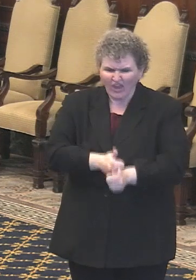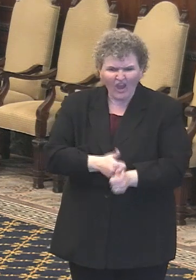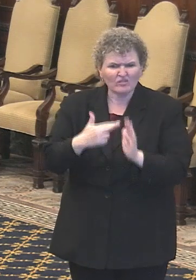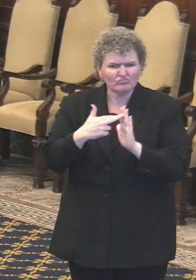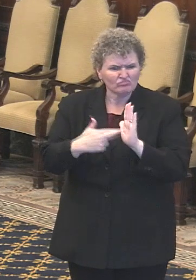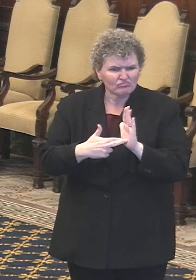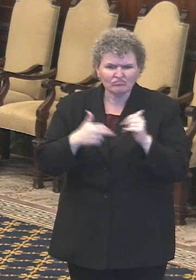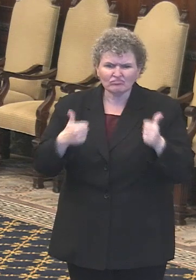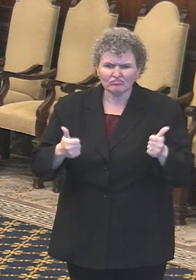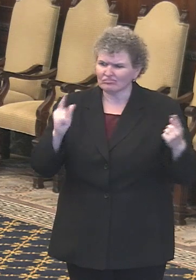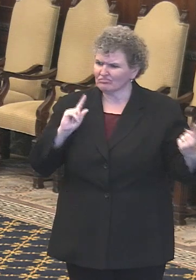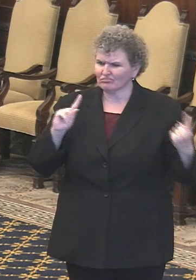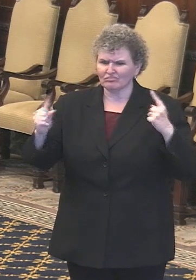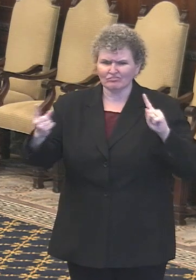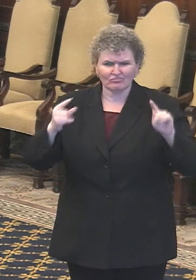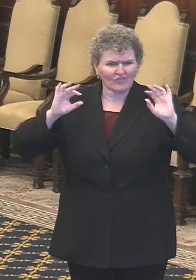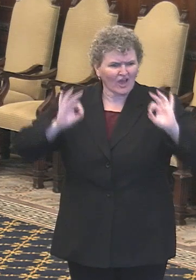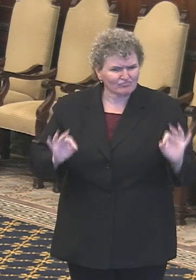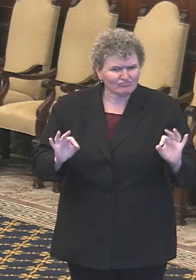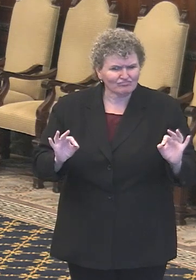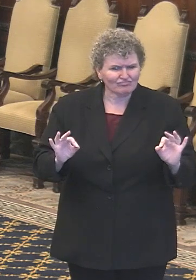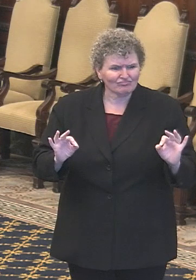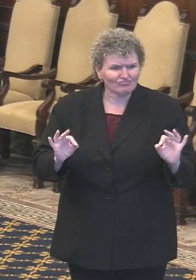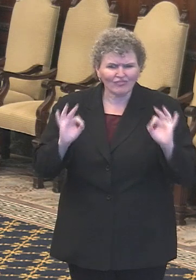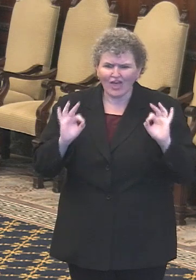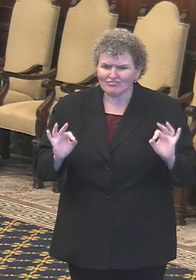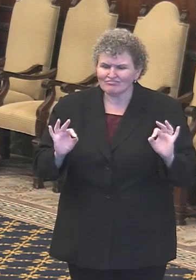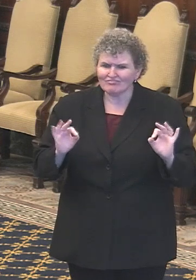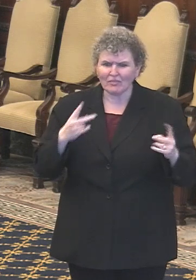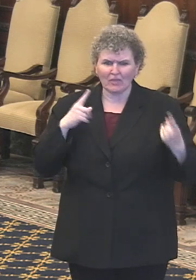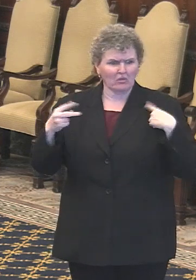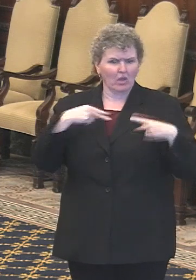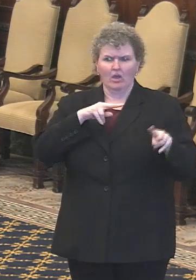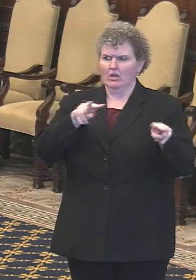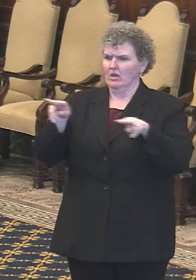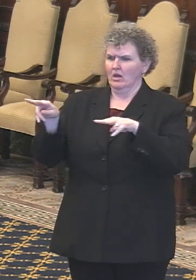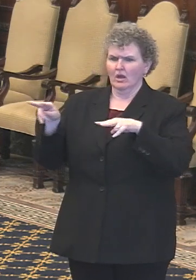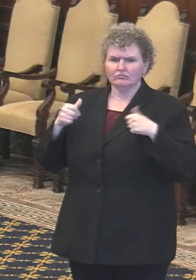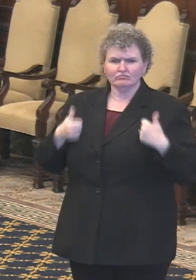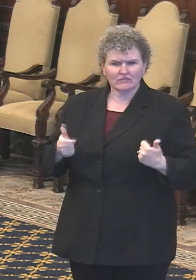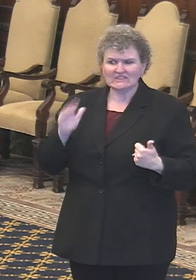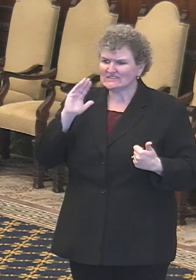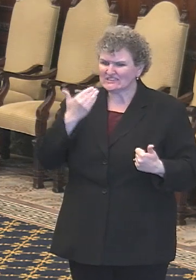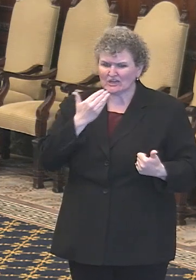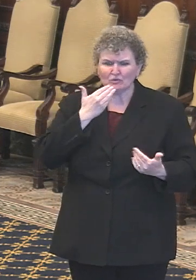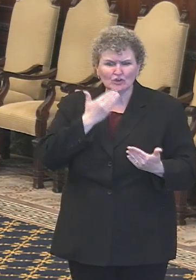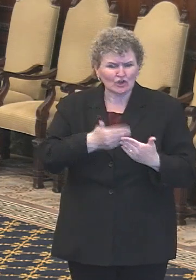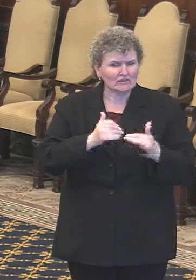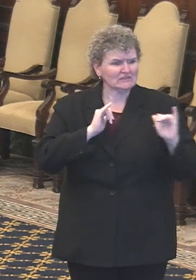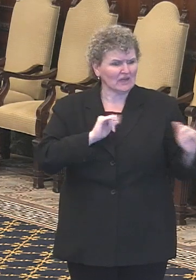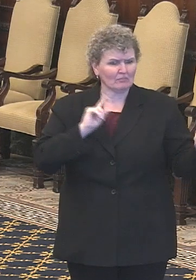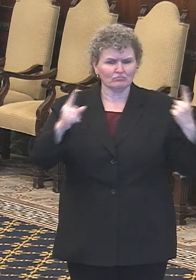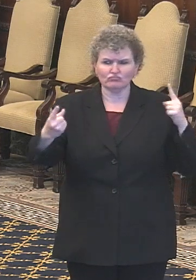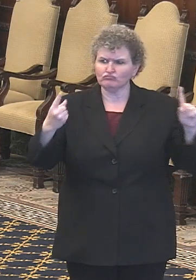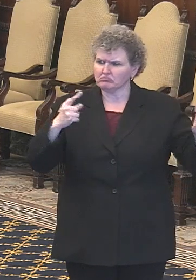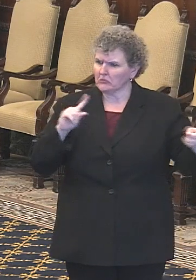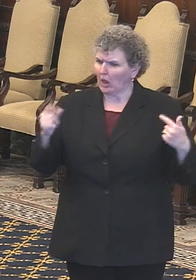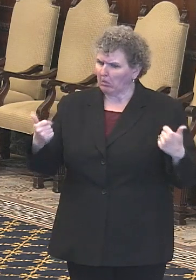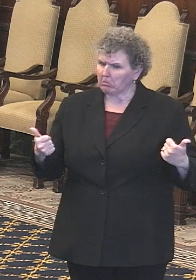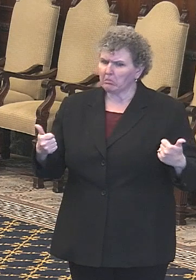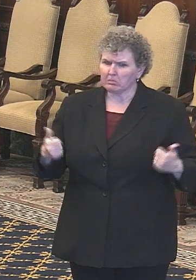guardsmen who are patrolling our streets, that kind of thing. Sure. And you guys could get me the numbers for that? How many people are here from that